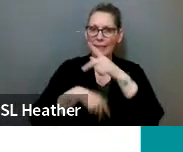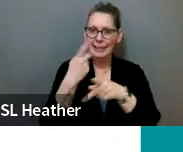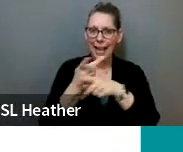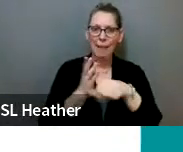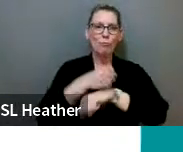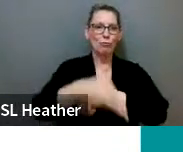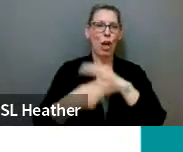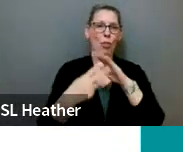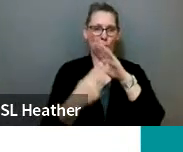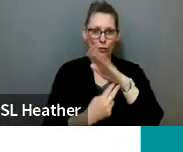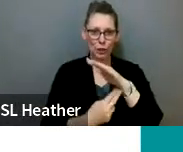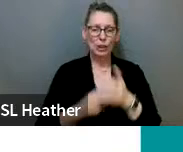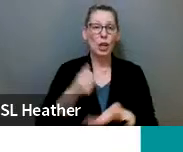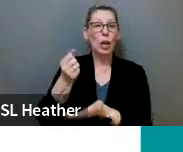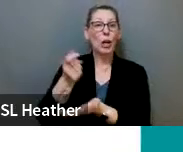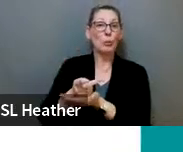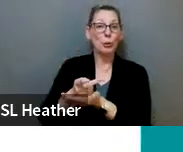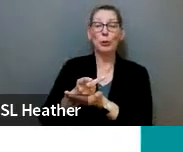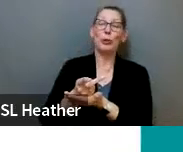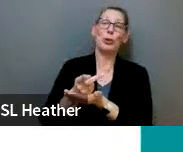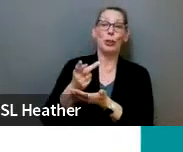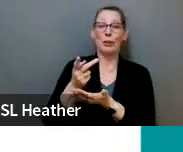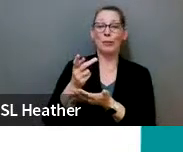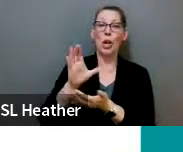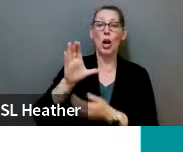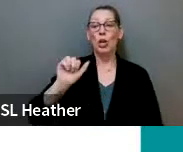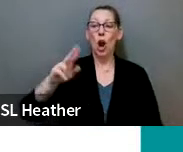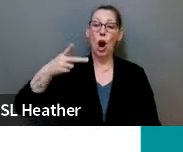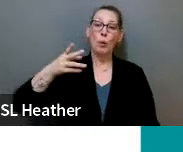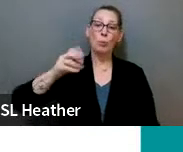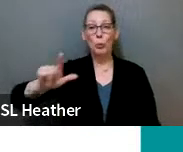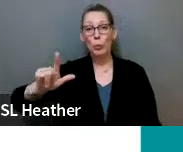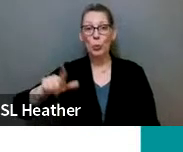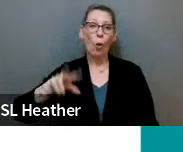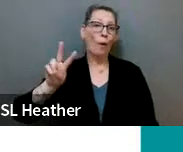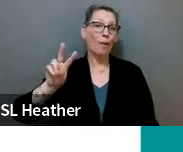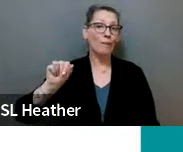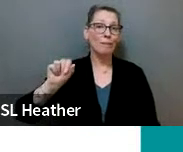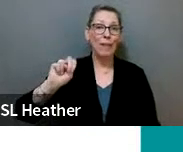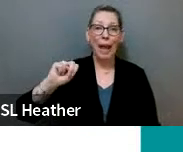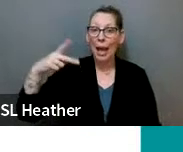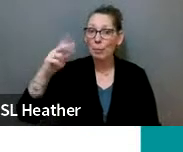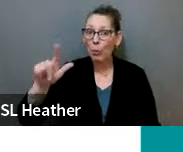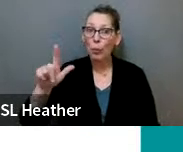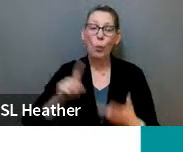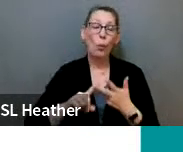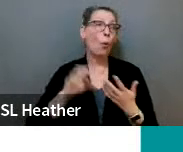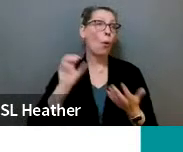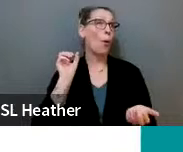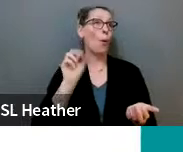approved set of, here are the carpools or van pools or